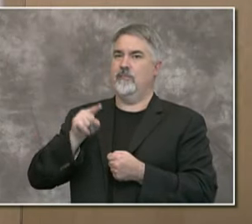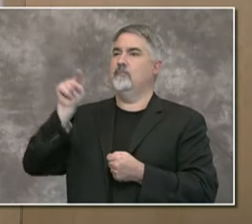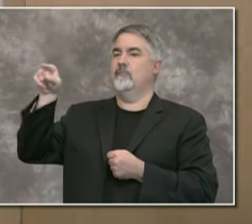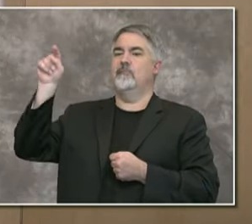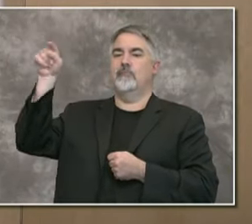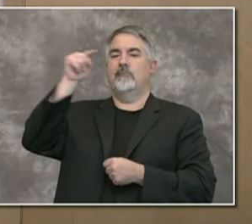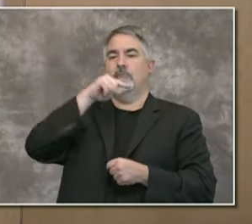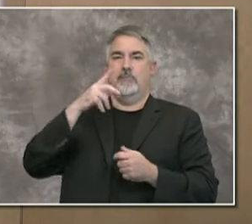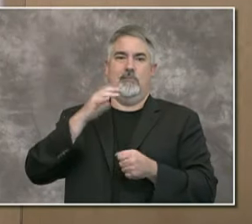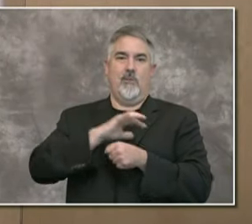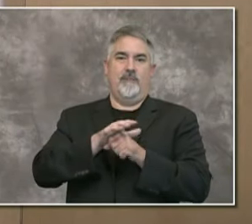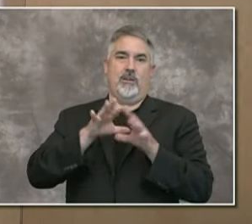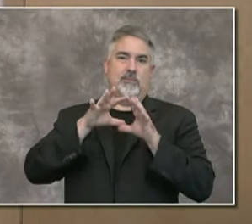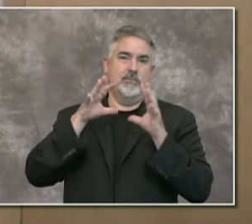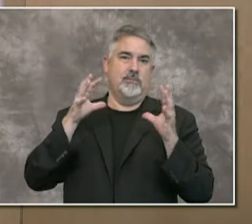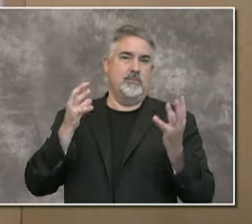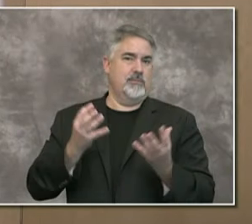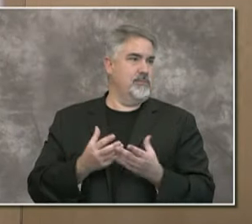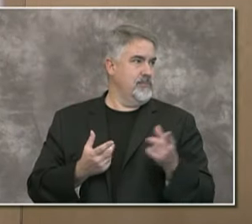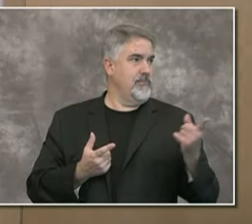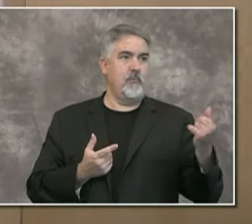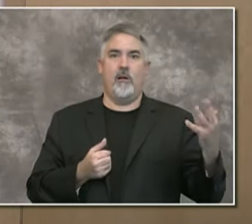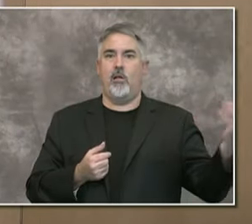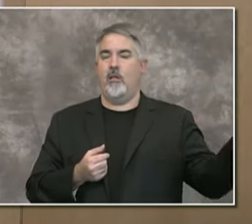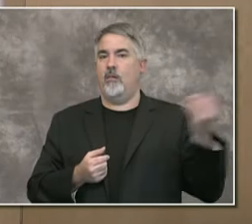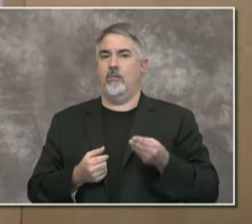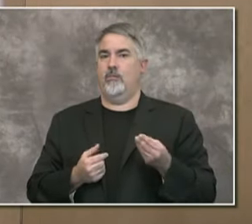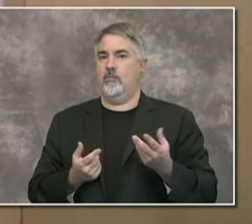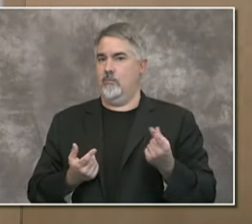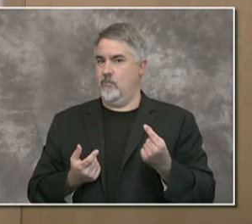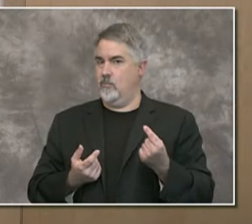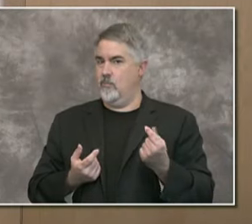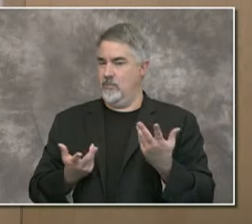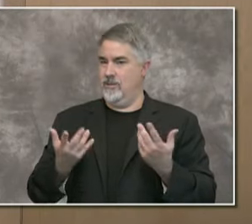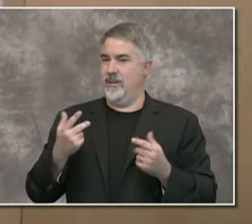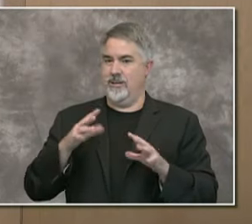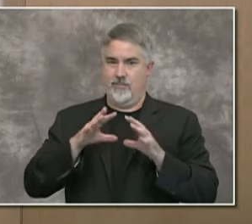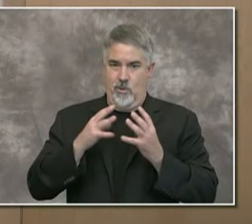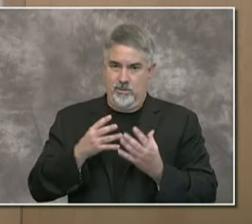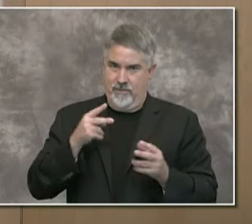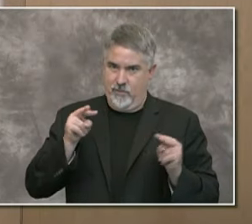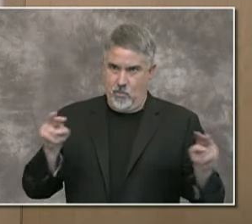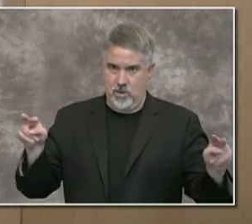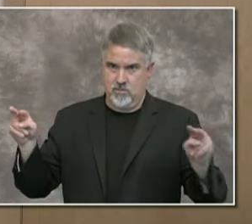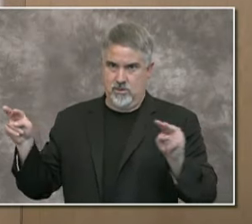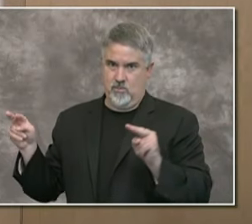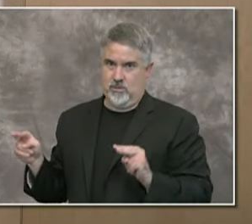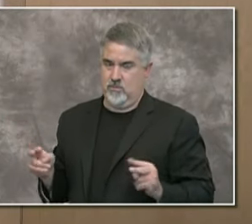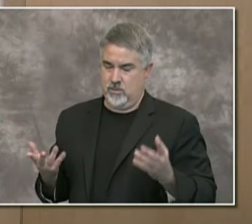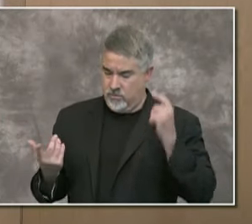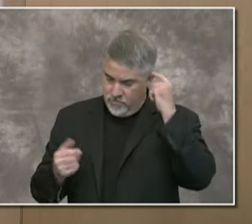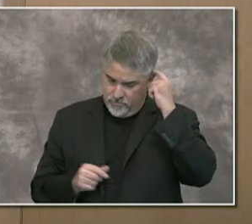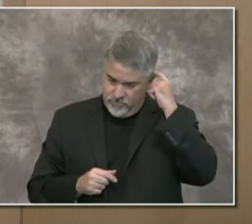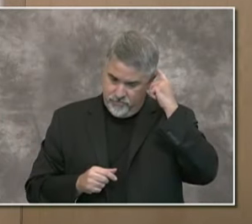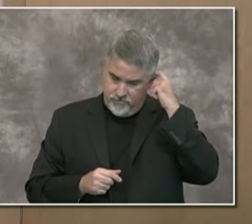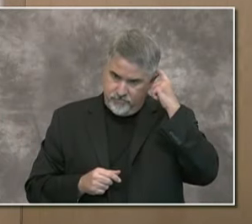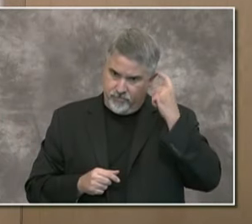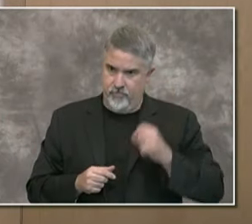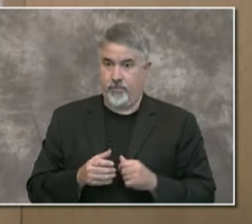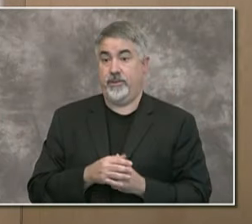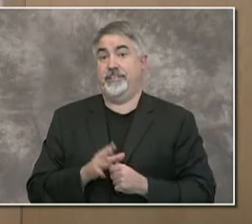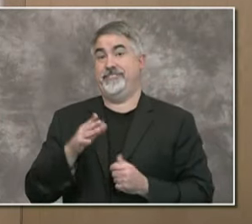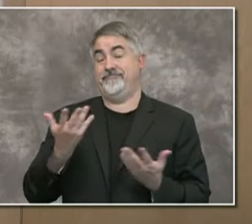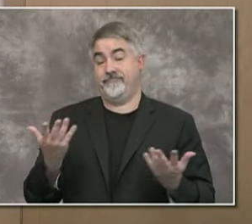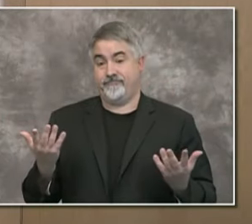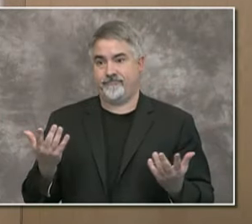COVID-19 is a pandemic all over the United States, across the world. So with individuals,